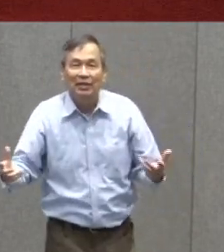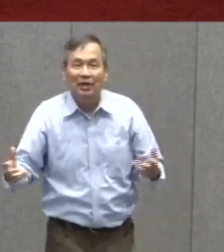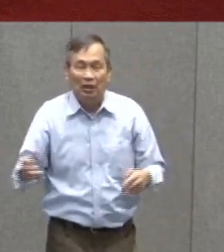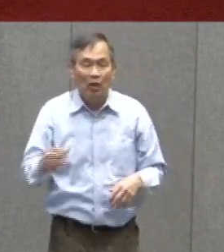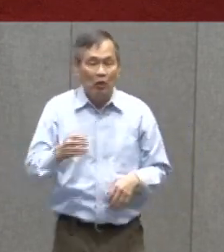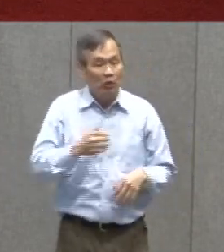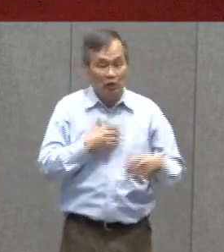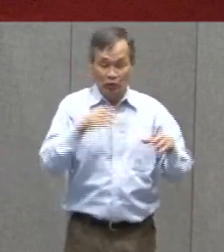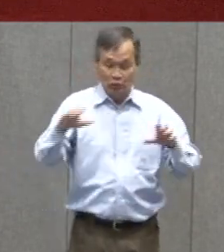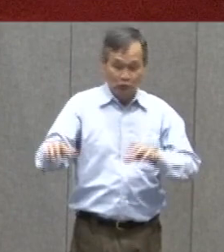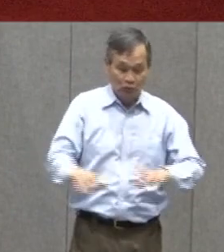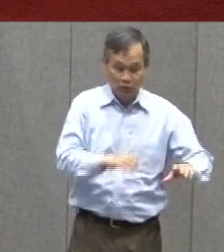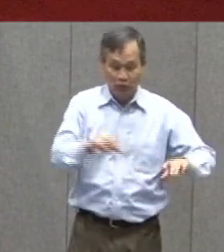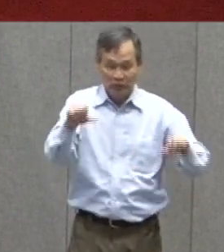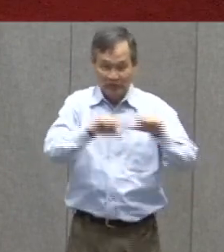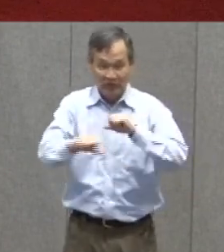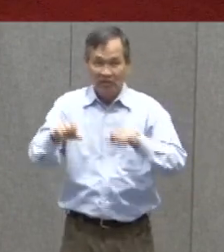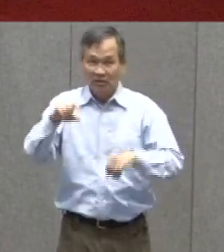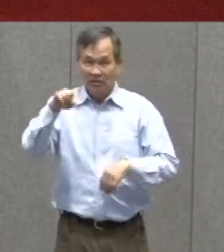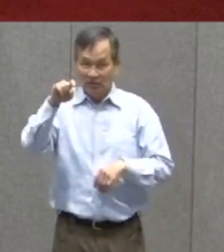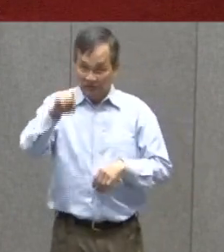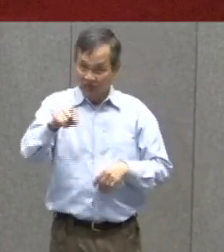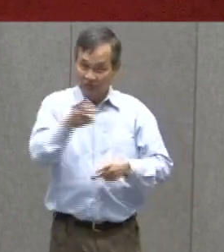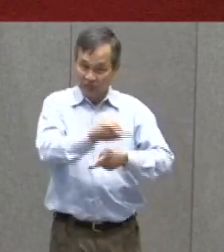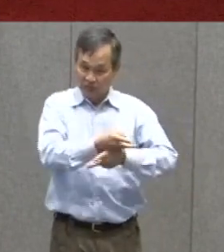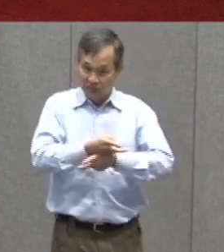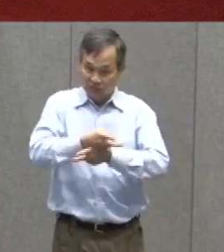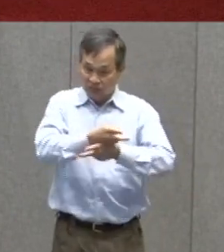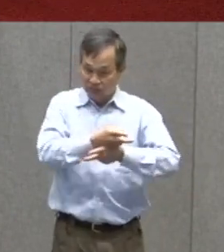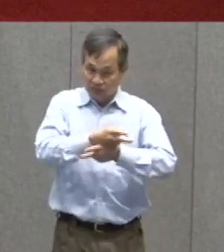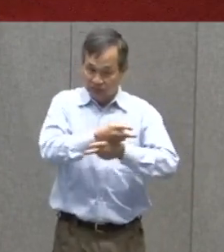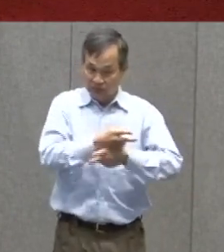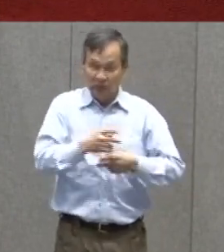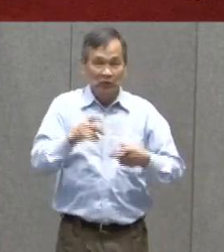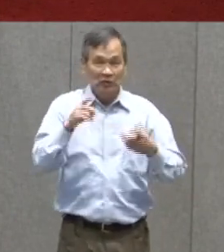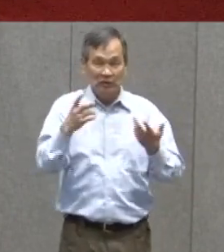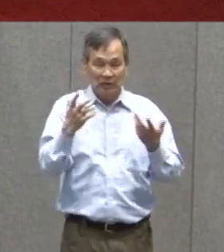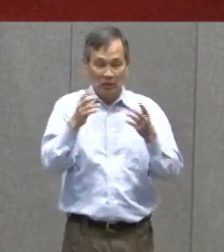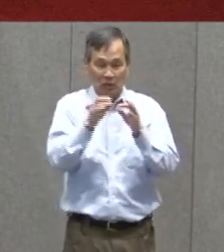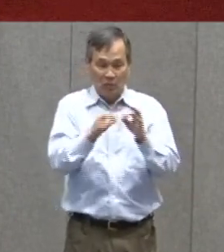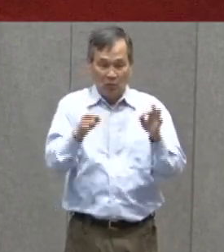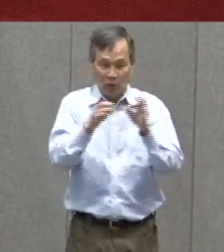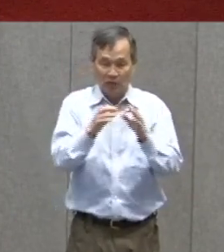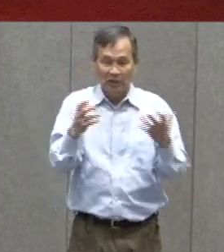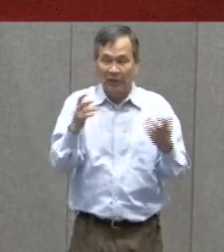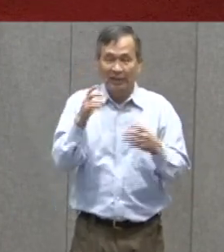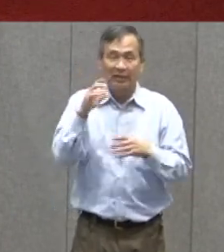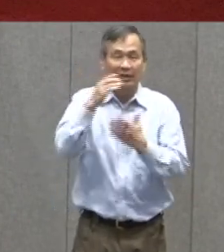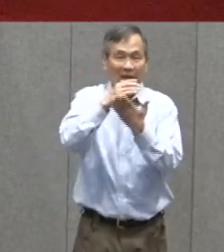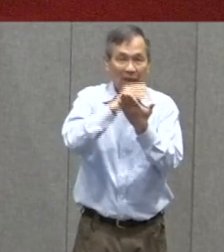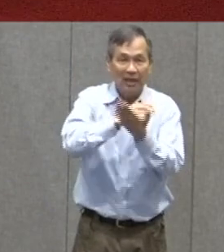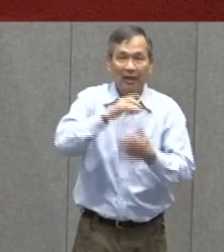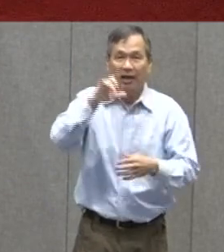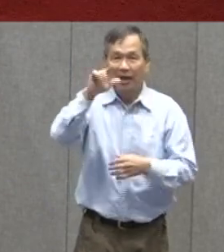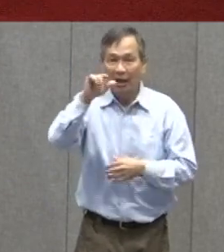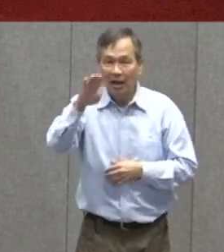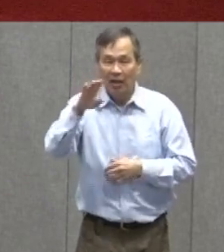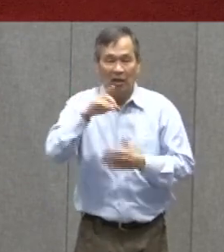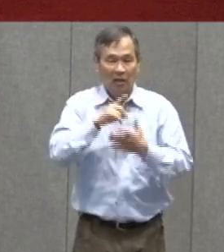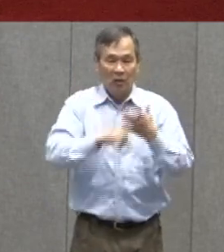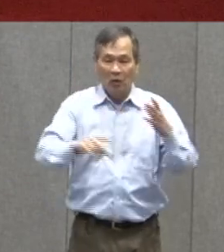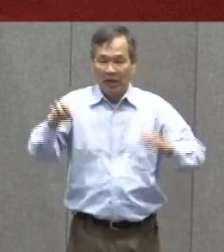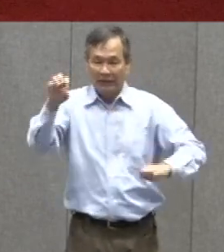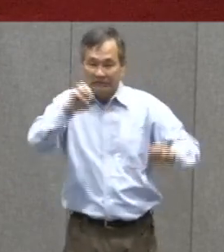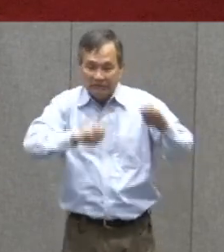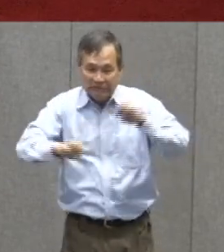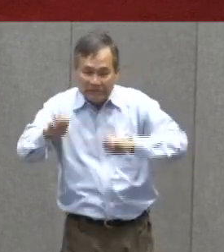to, what they say is very empirical. So what is the evidence that you see in that science lesson? What is the experiment that you